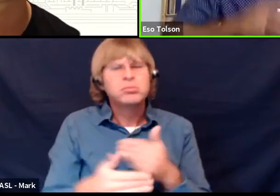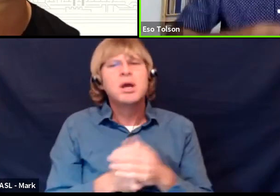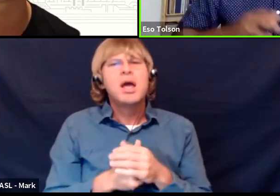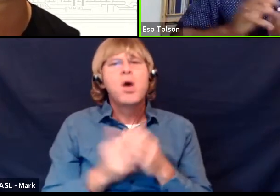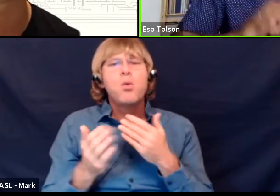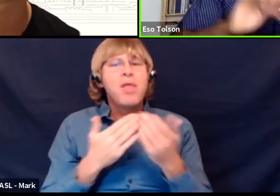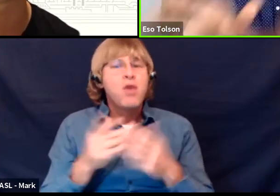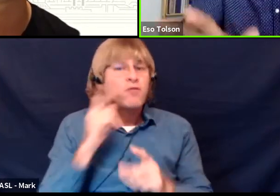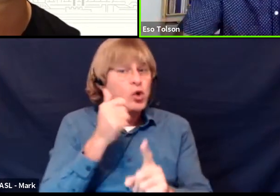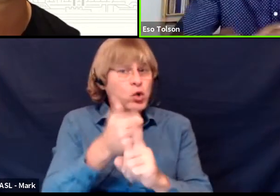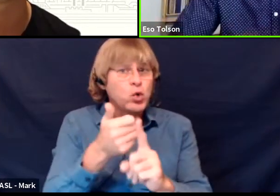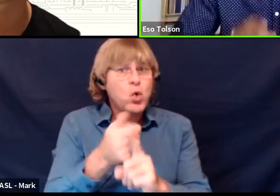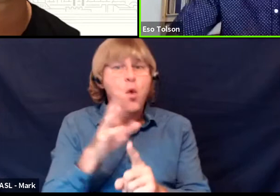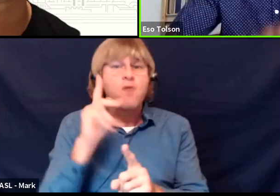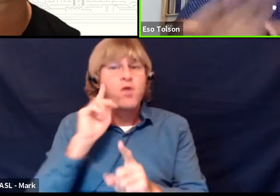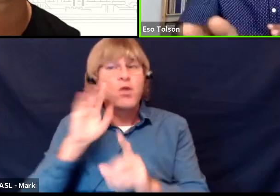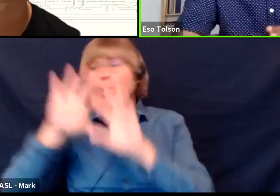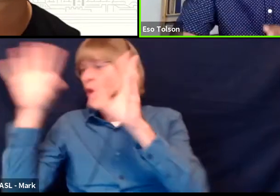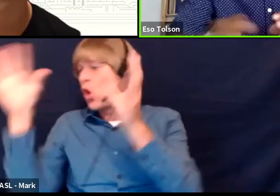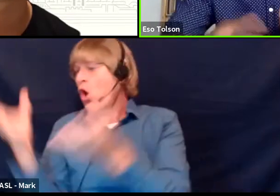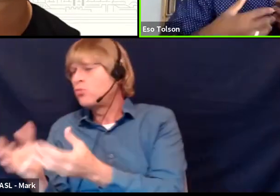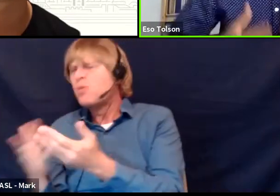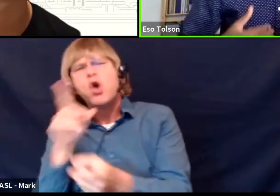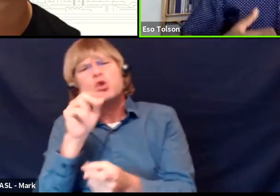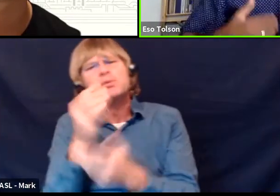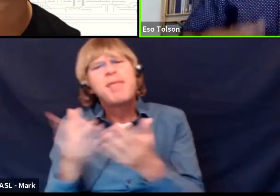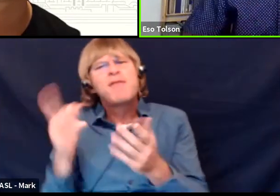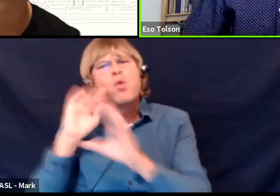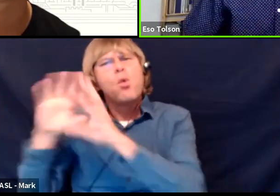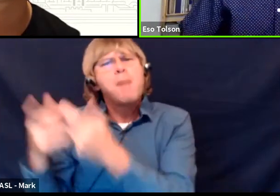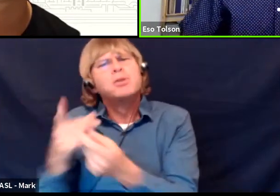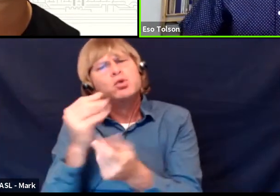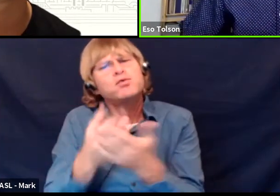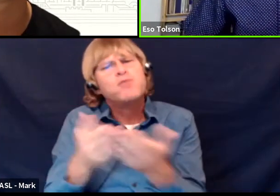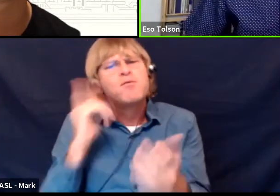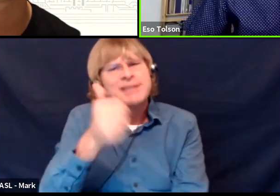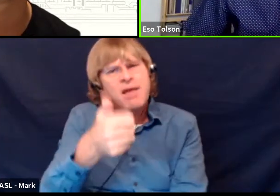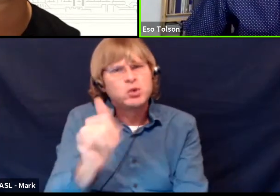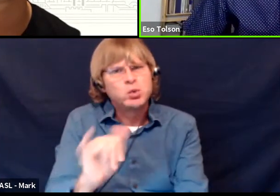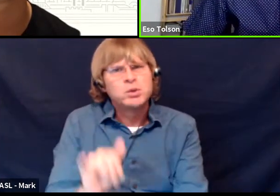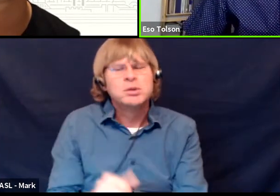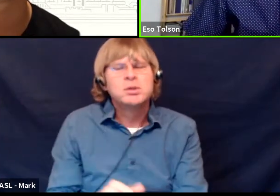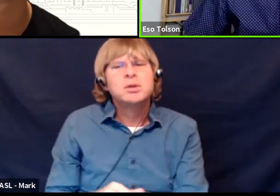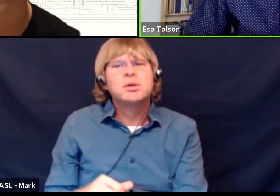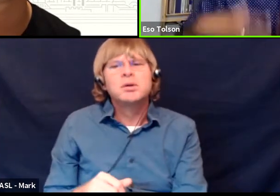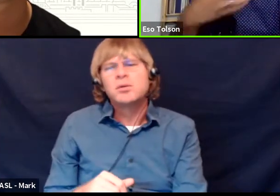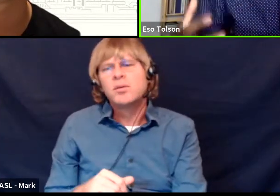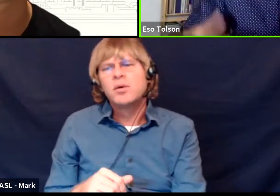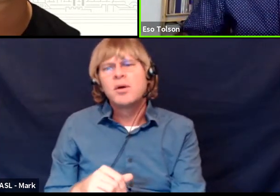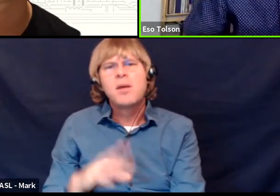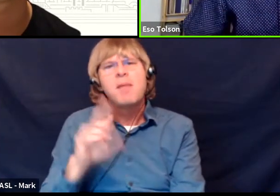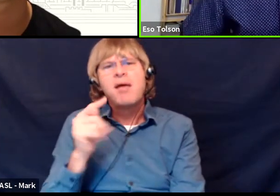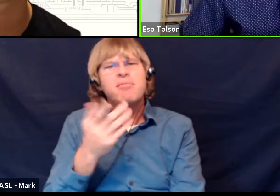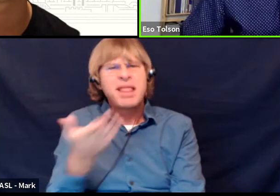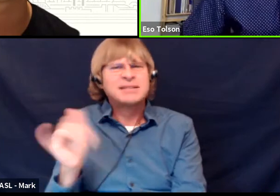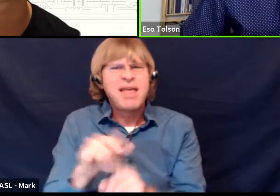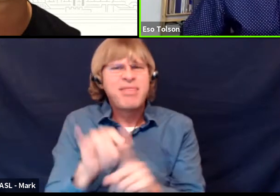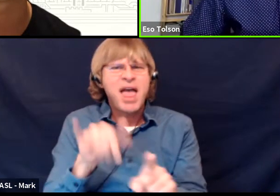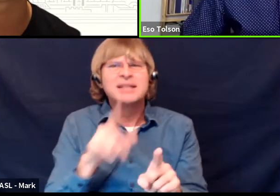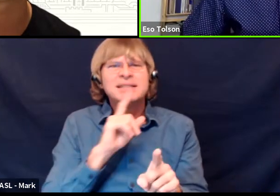Whether it's for you or the world, do some stuff for the world, but also stuff for you as well. But yeah, things like that are